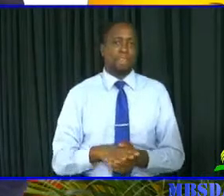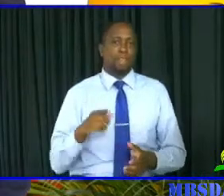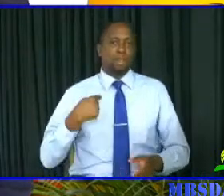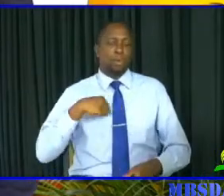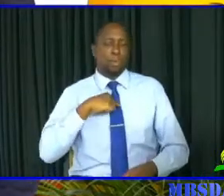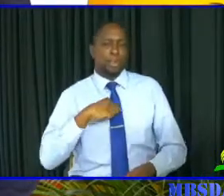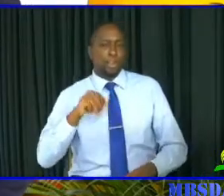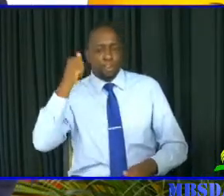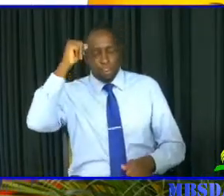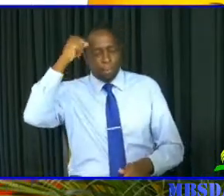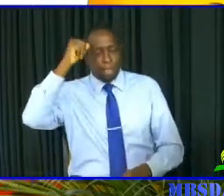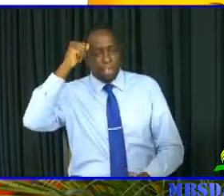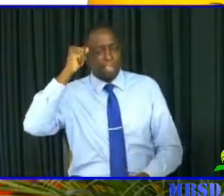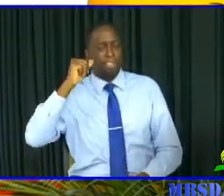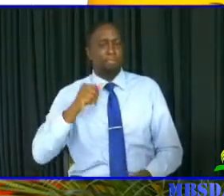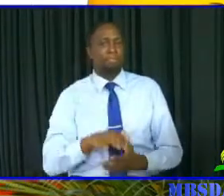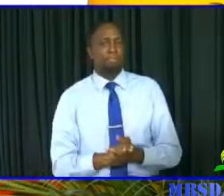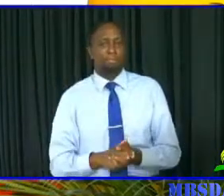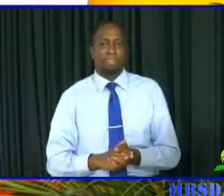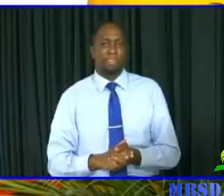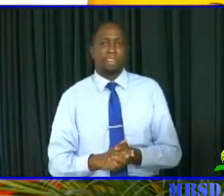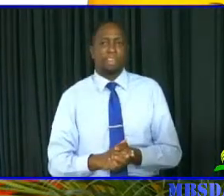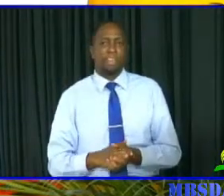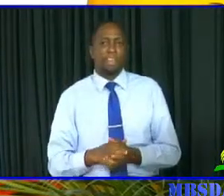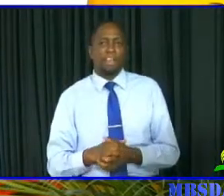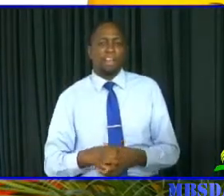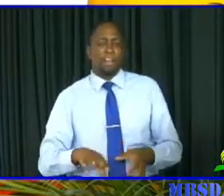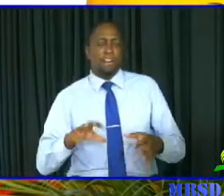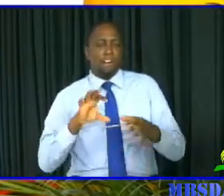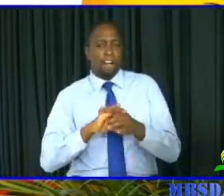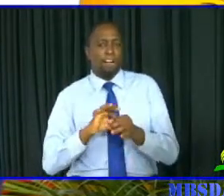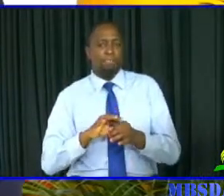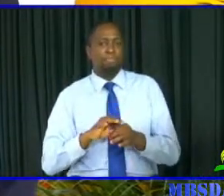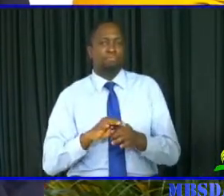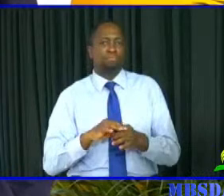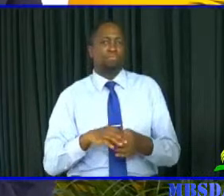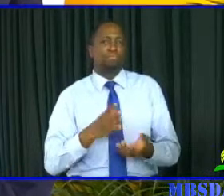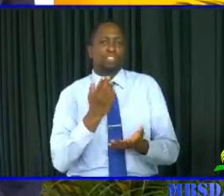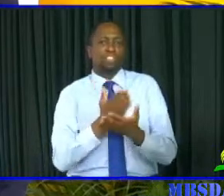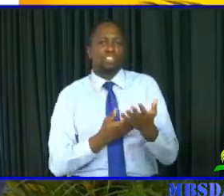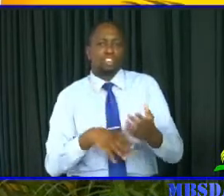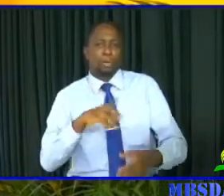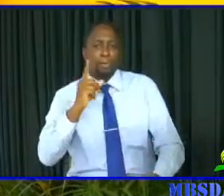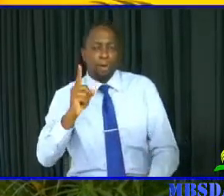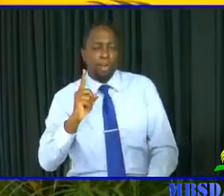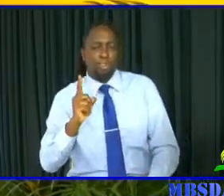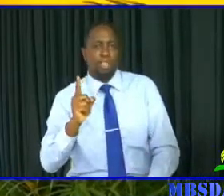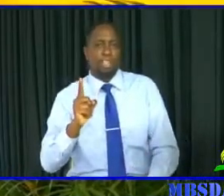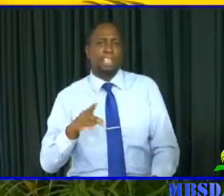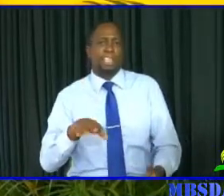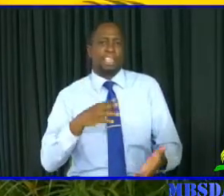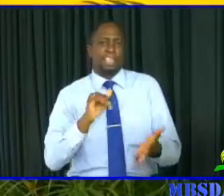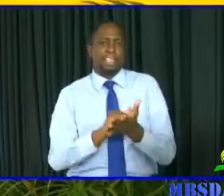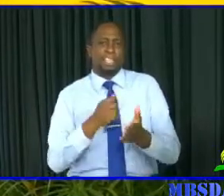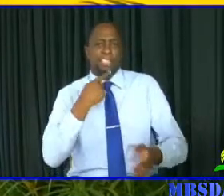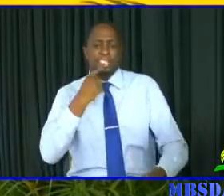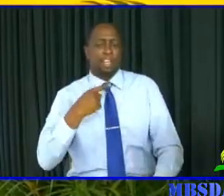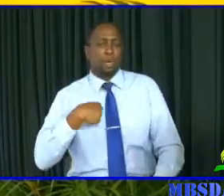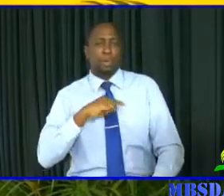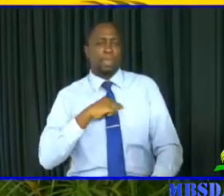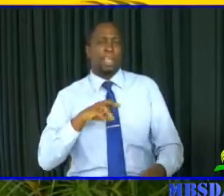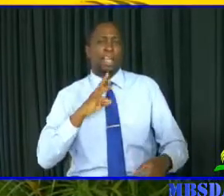the philosophy of the Polish sociologist Zygmunt Bauman that we're living in a time